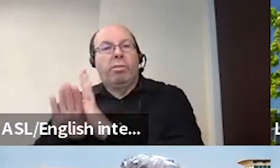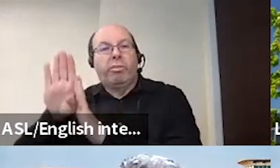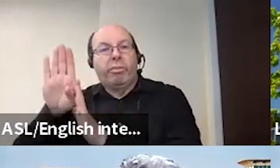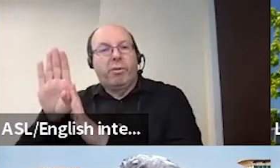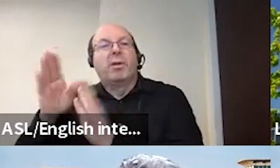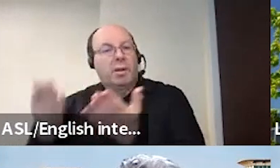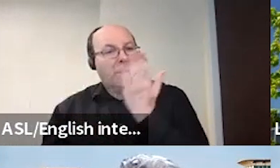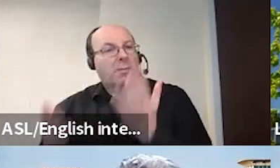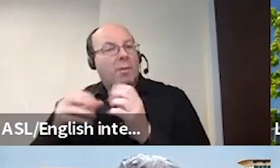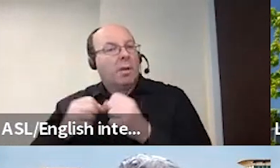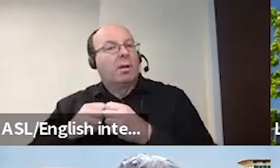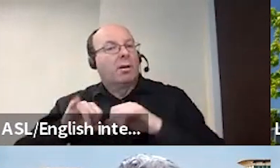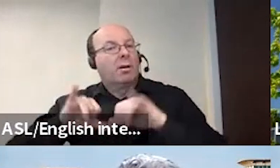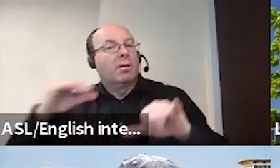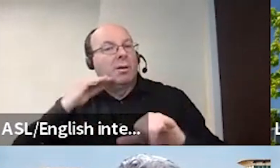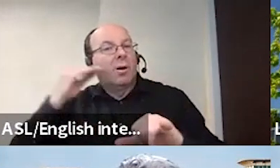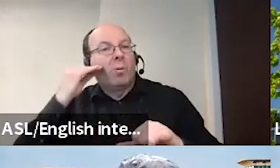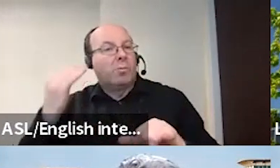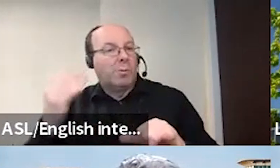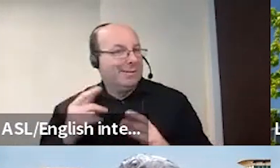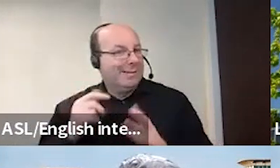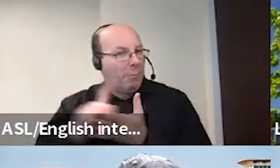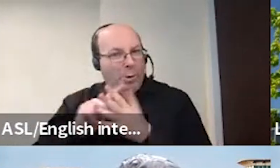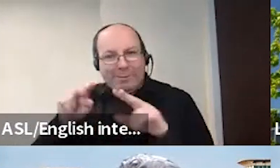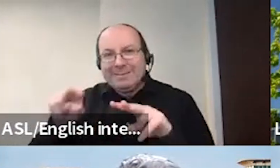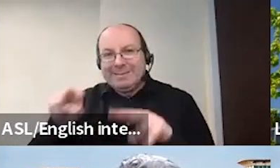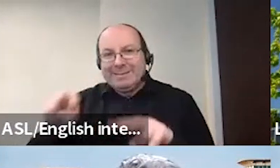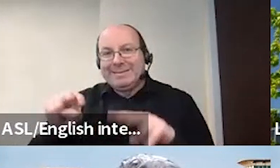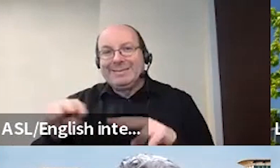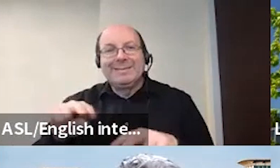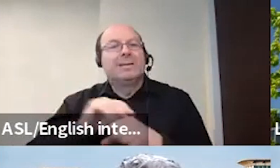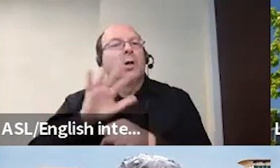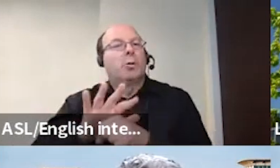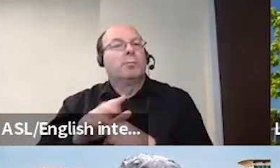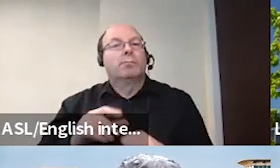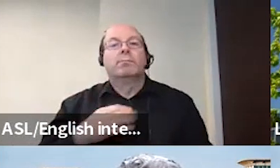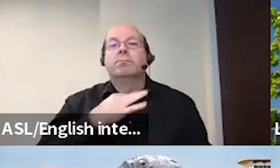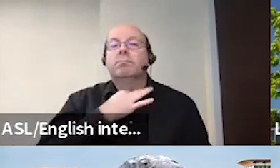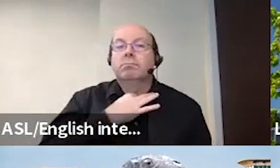Thank you. Another question, will weekly rapid testing be required?